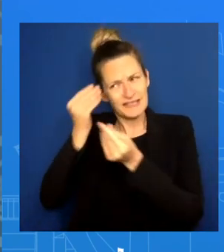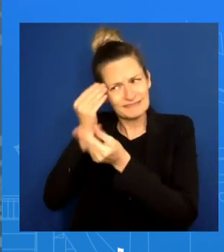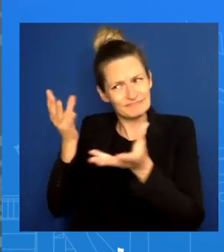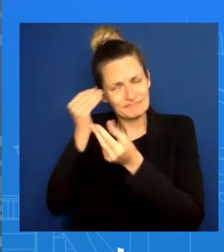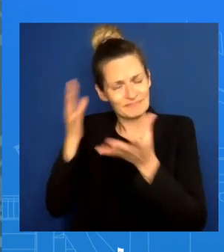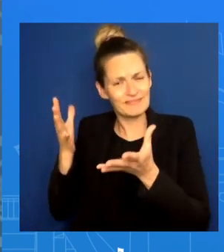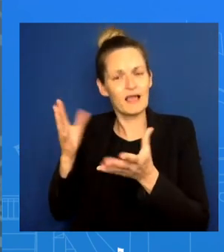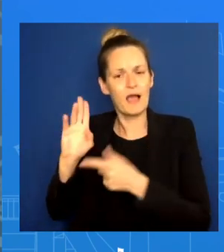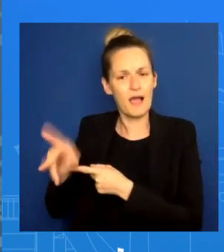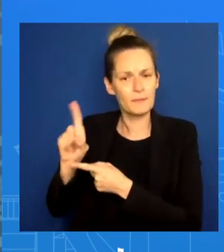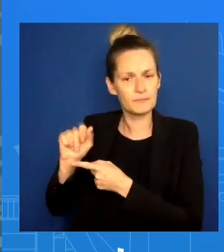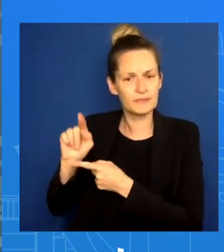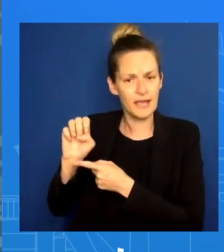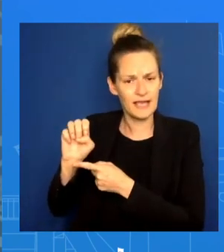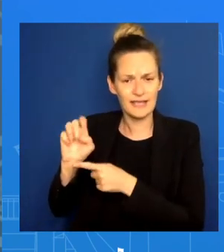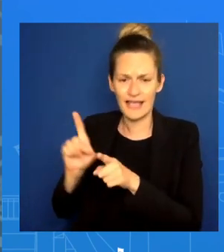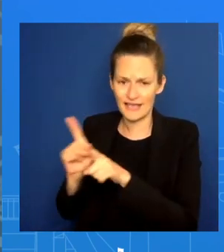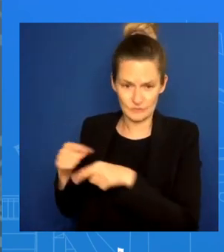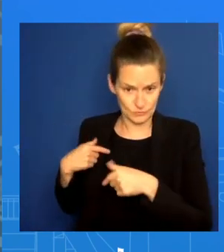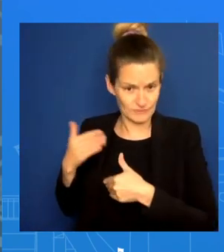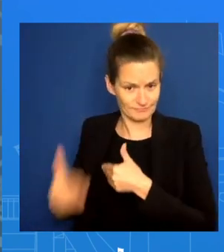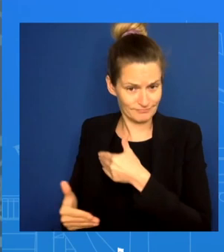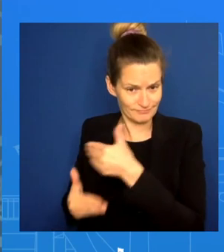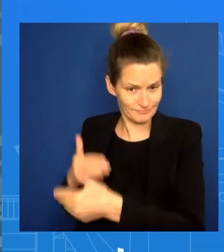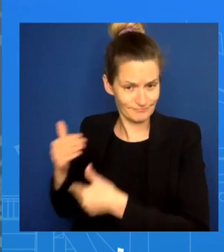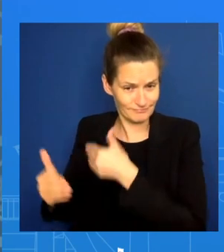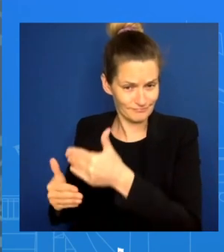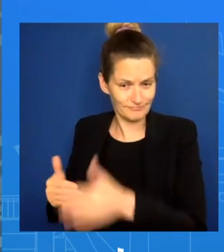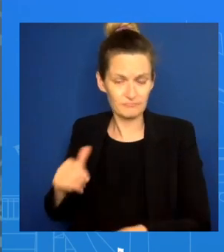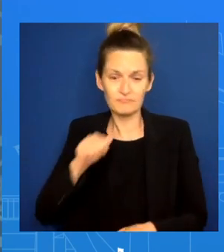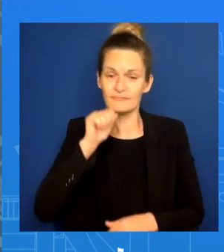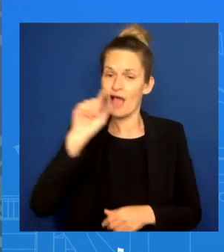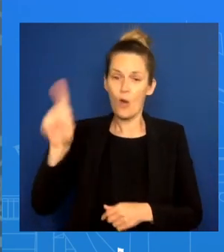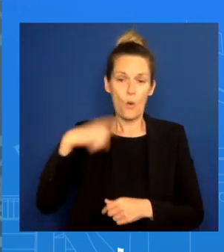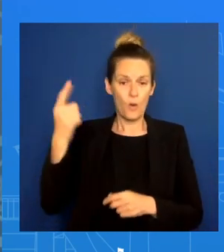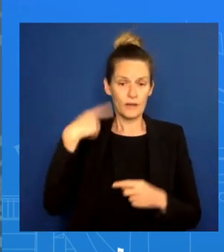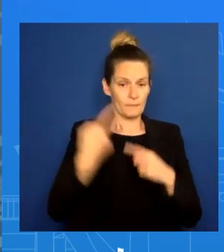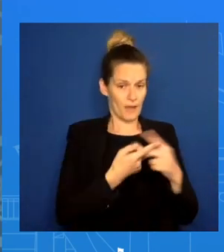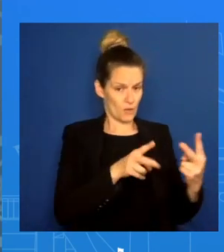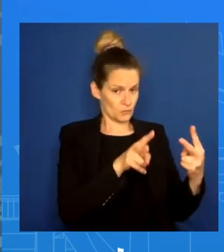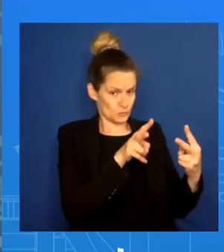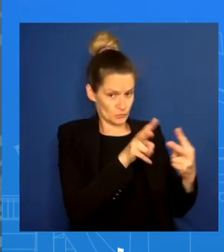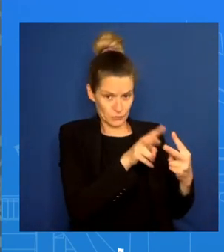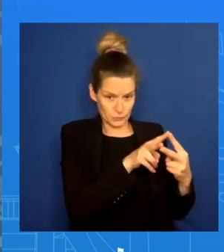held hostage in Russia, and I might add around the world as well. With that, take some questions.